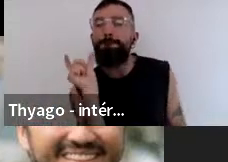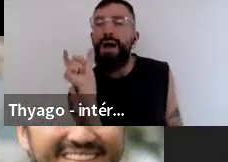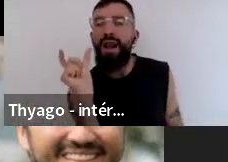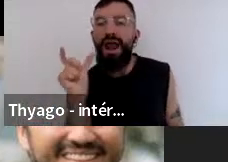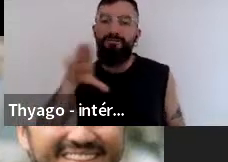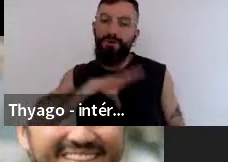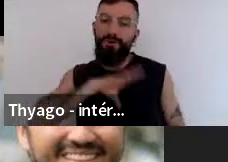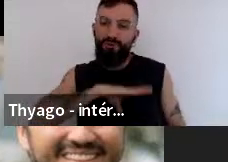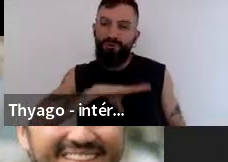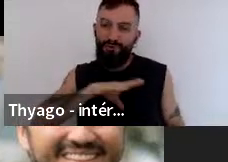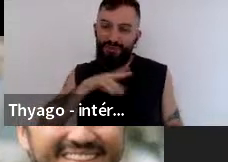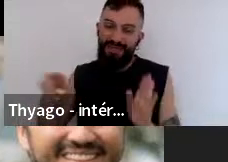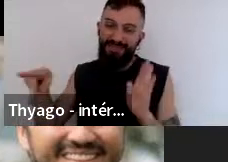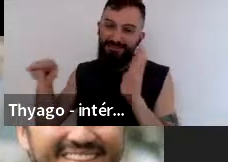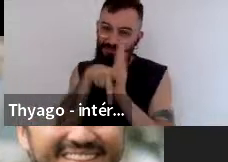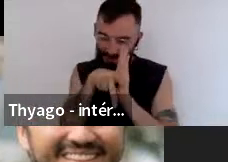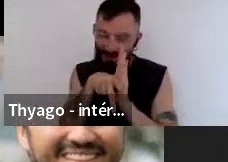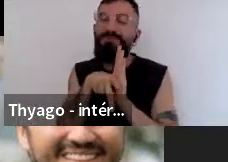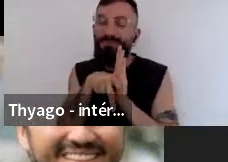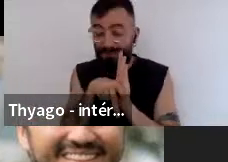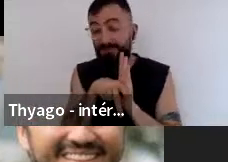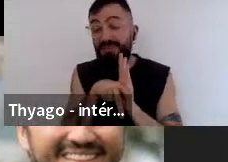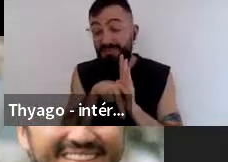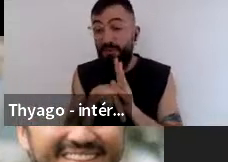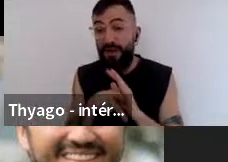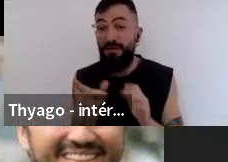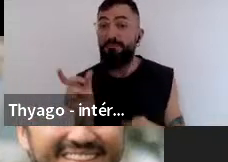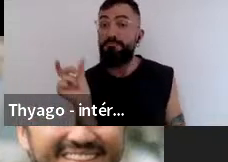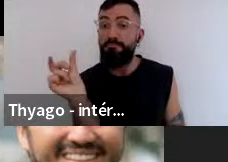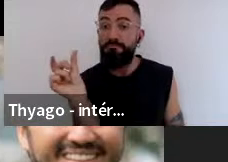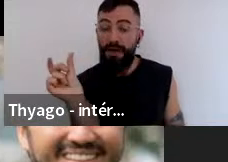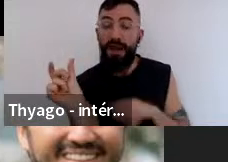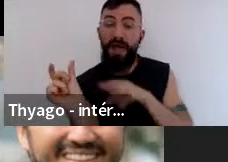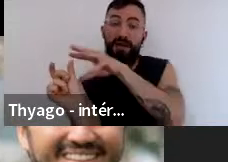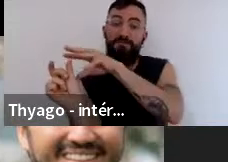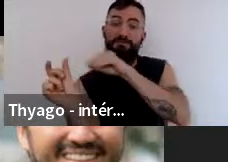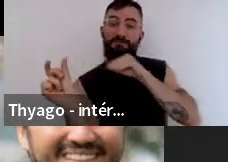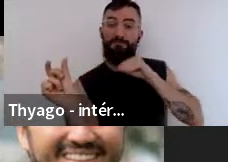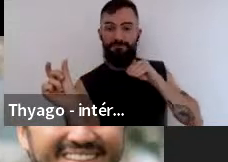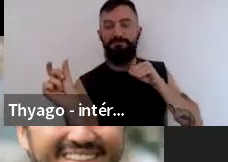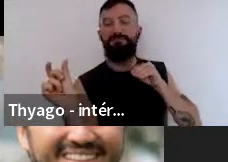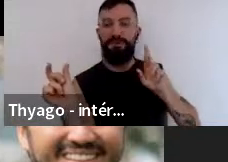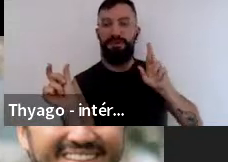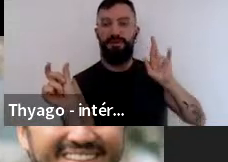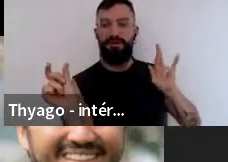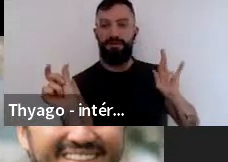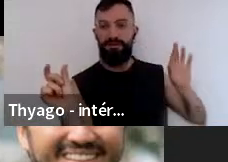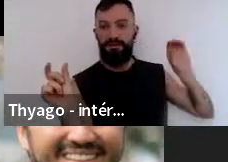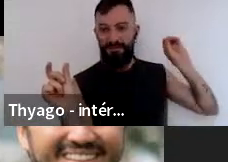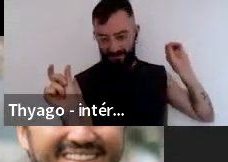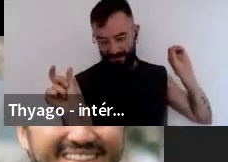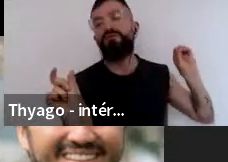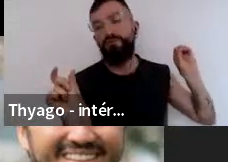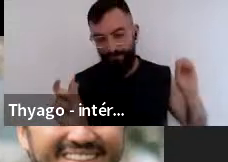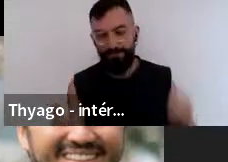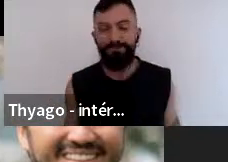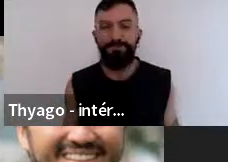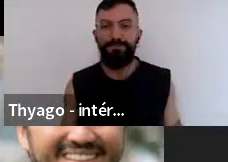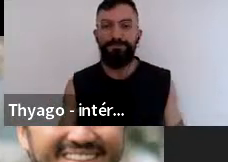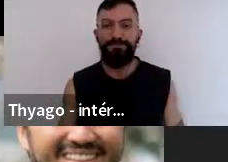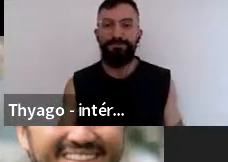Portuguese, because the sign is representing how the word is spelled in